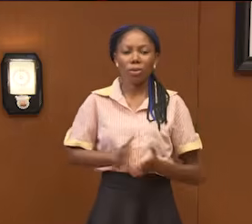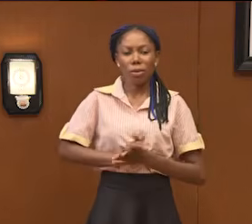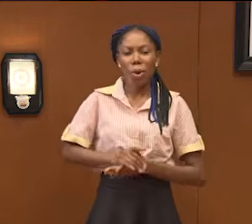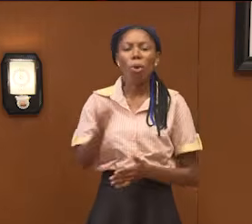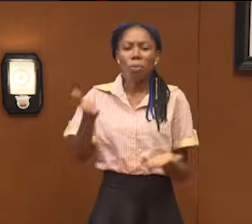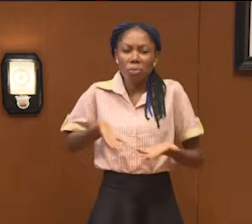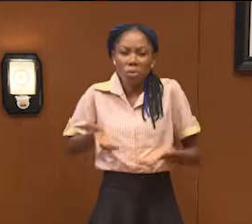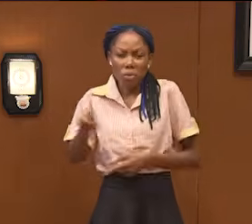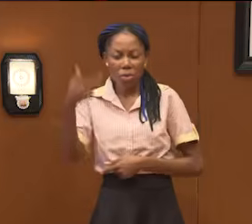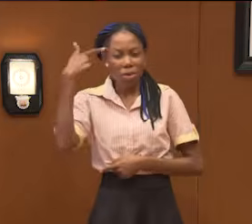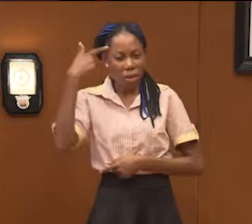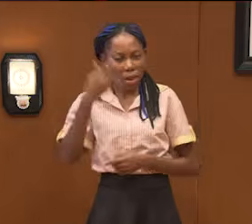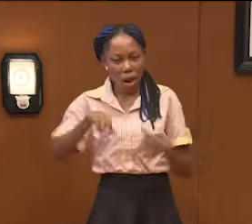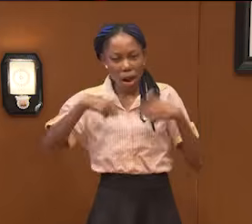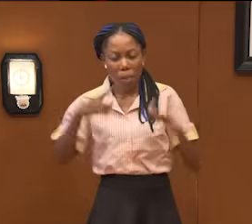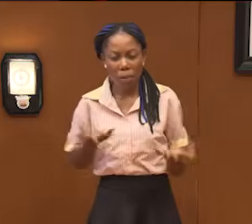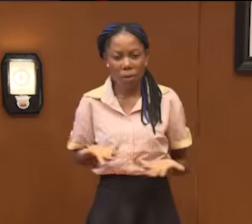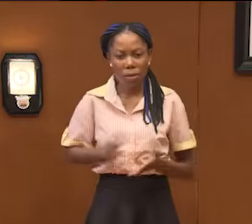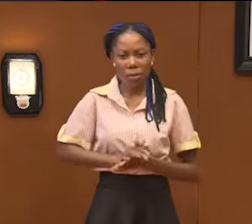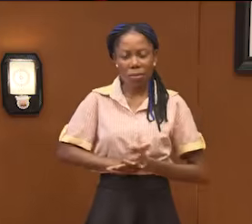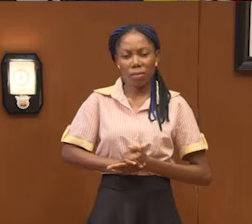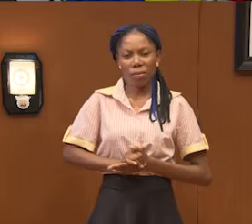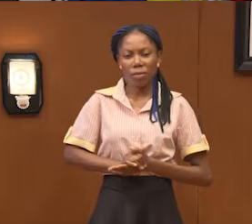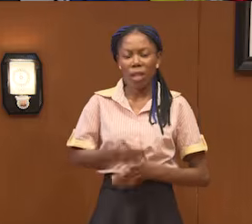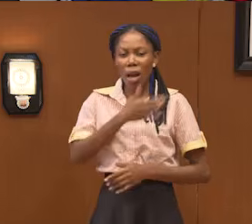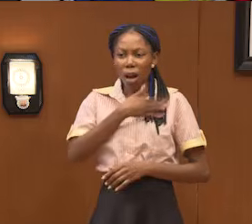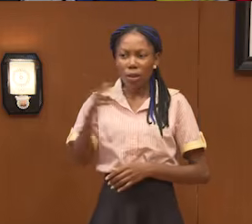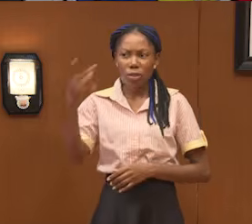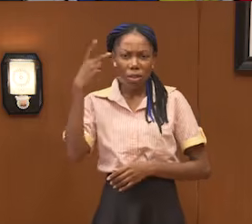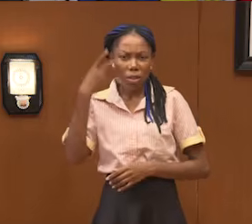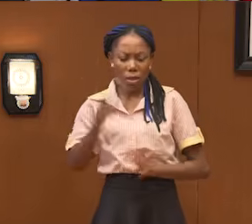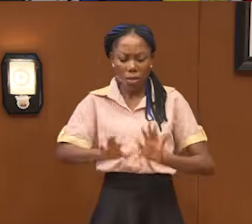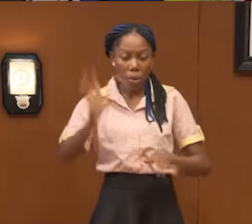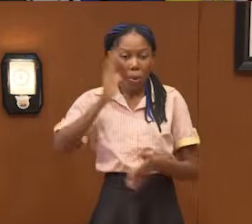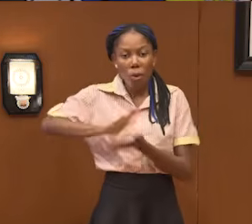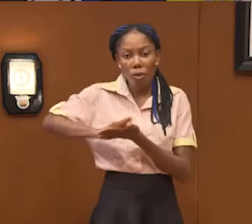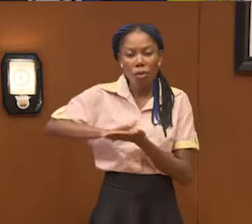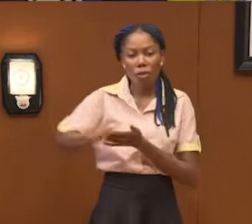What do you think will happen to you? Or if you maim her, and you think the children will forgive you too?